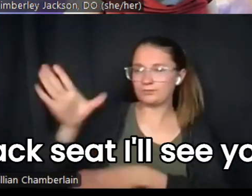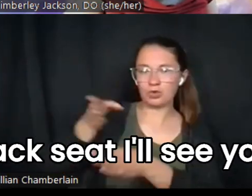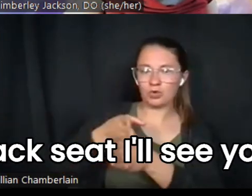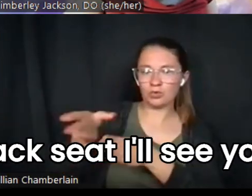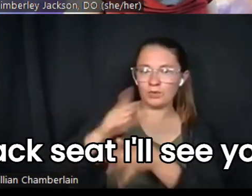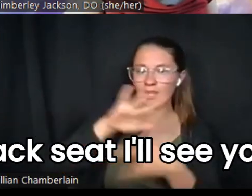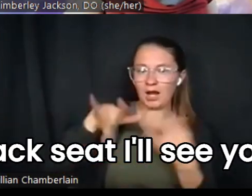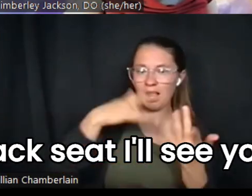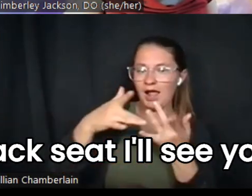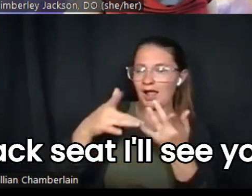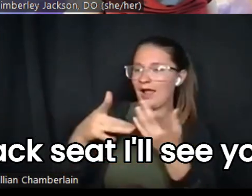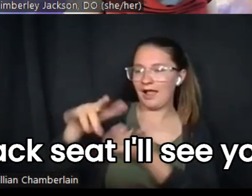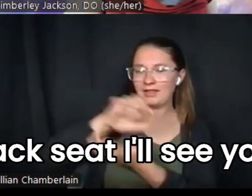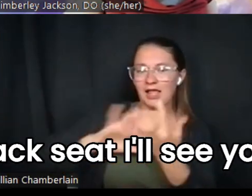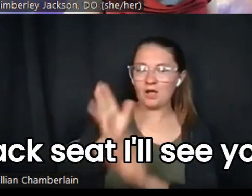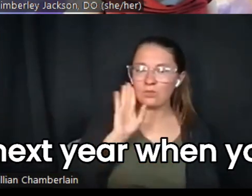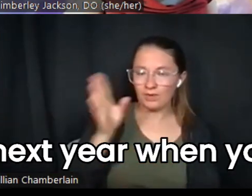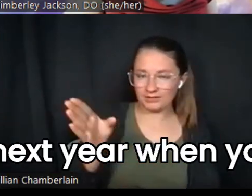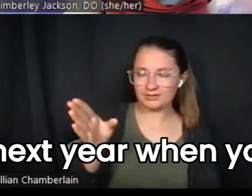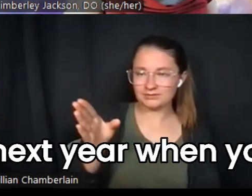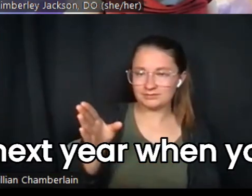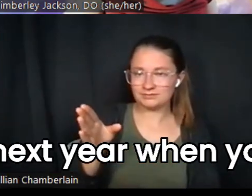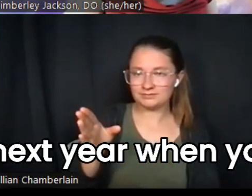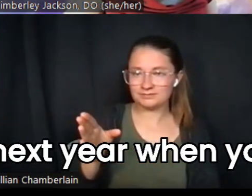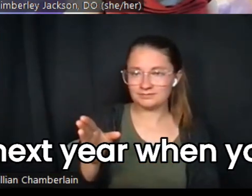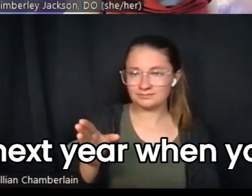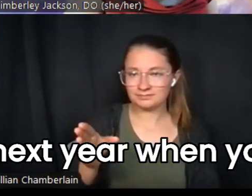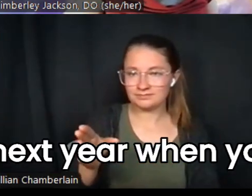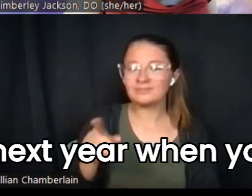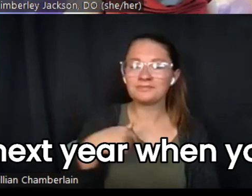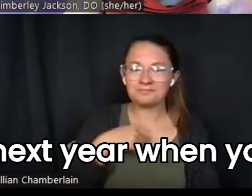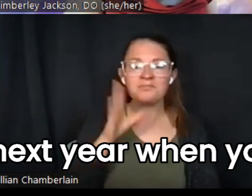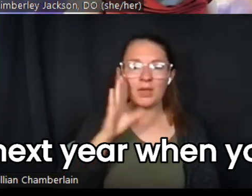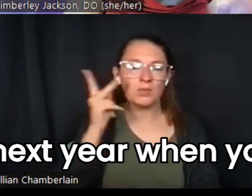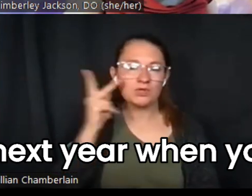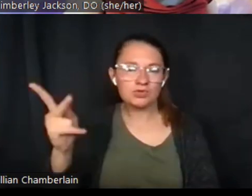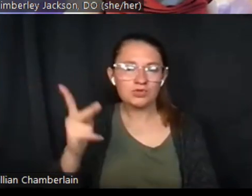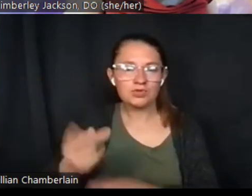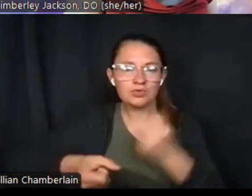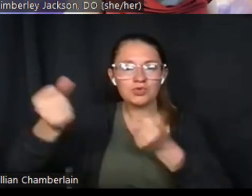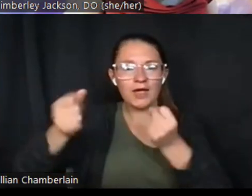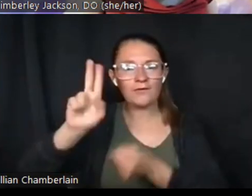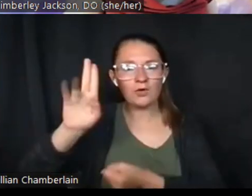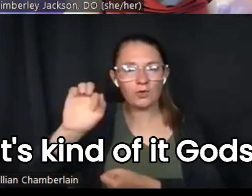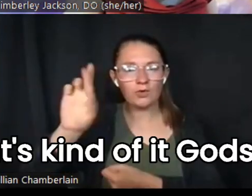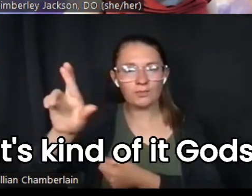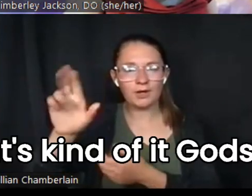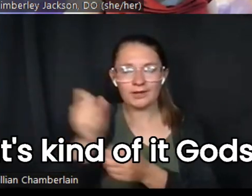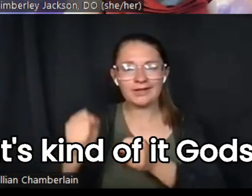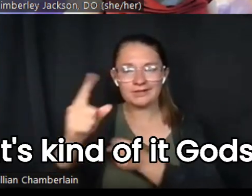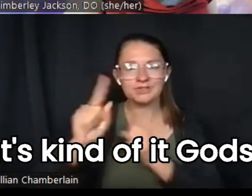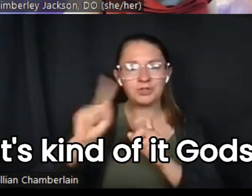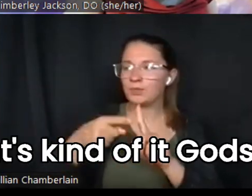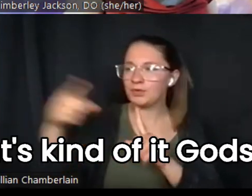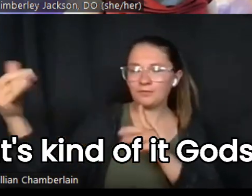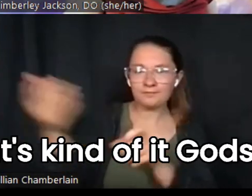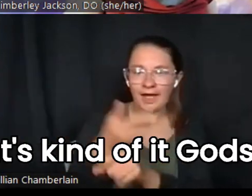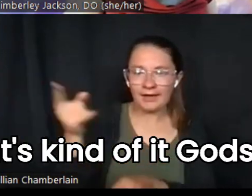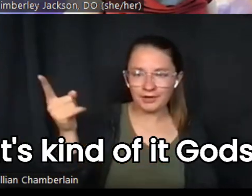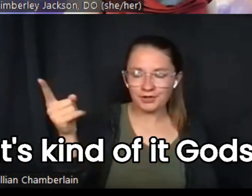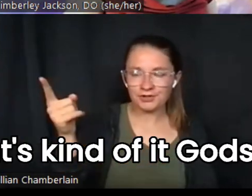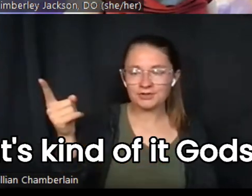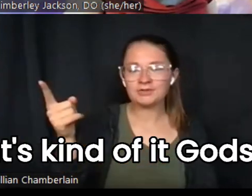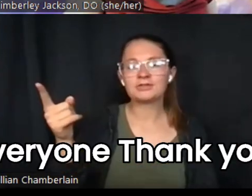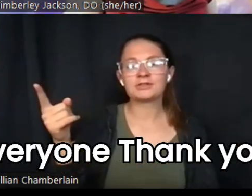you backseat. I'll see you in an Uber next year when you're fired. But that's kind of